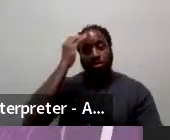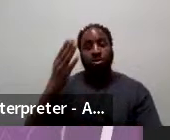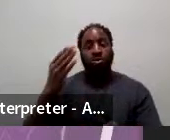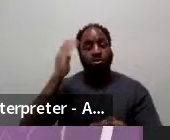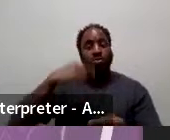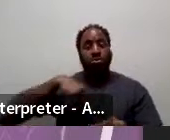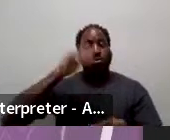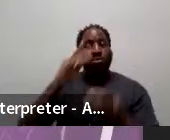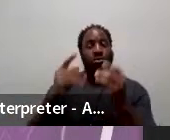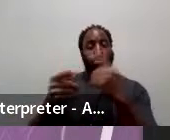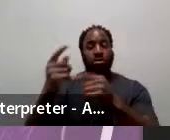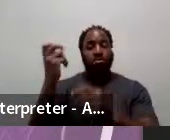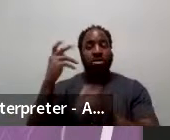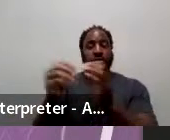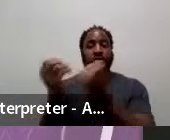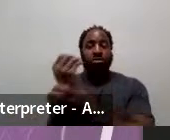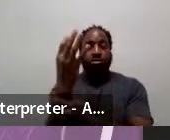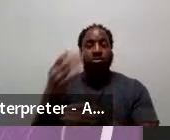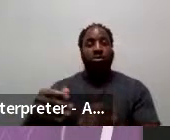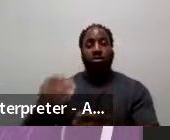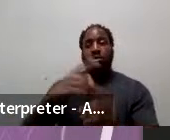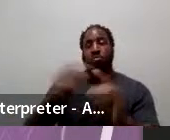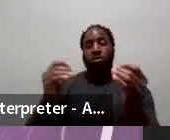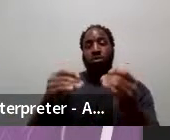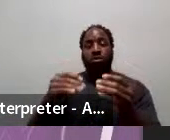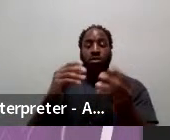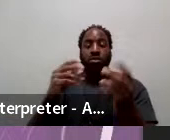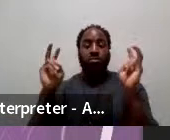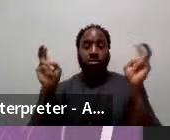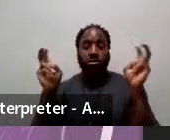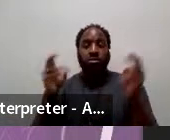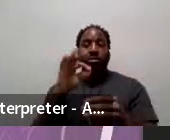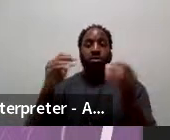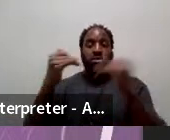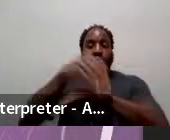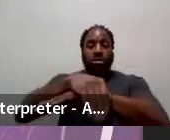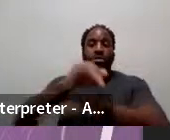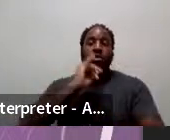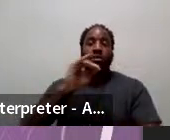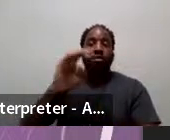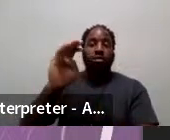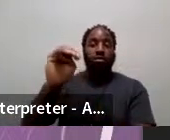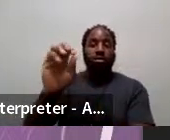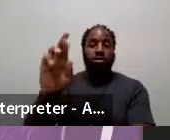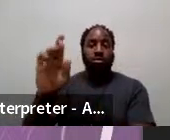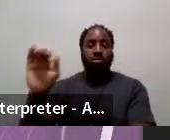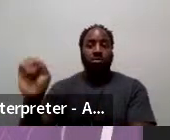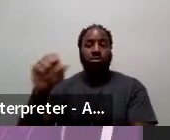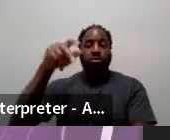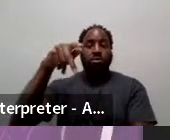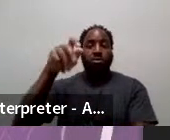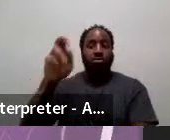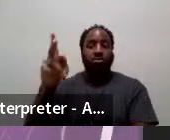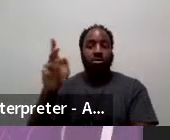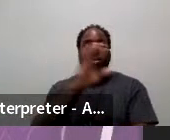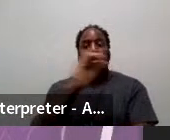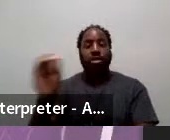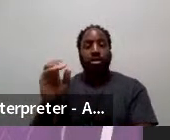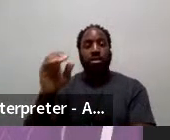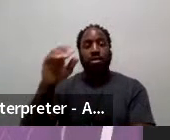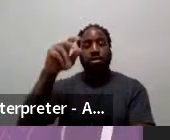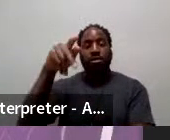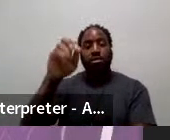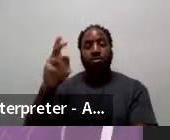sessions on Hunts Point and Co-op City, but the subject of tonight will be the Morris Park and Parkchester Van Ness station areas. Next slide,